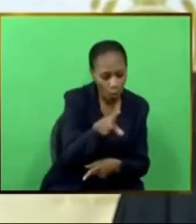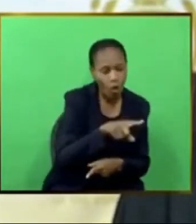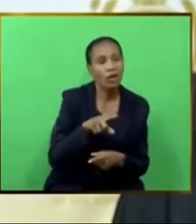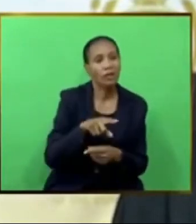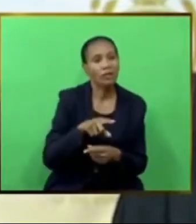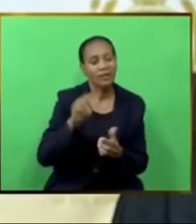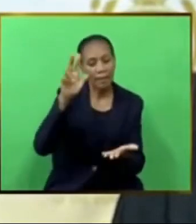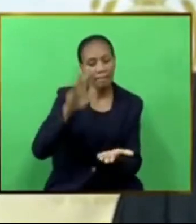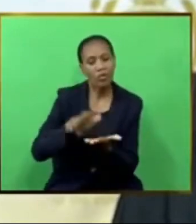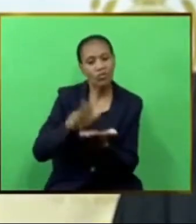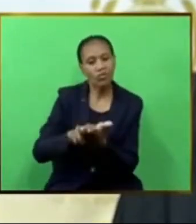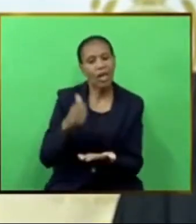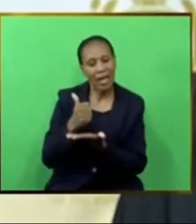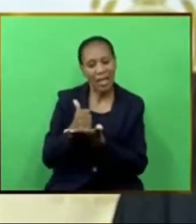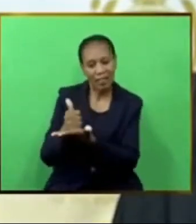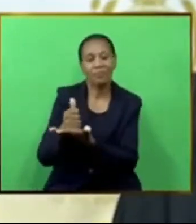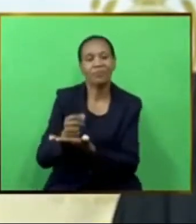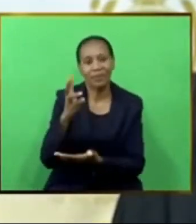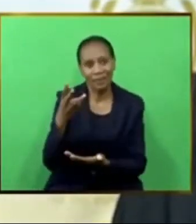relief.